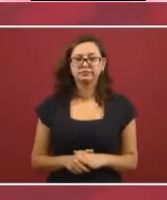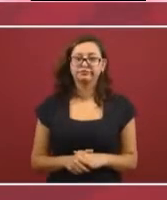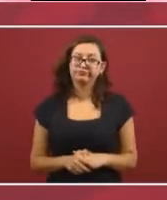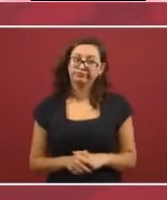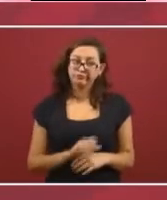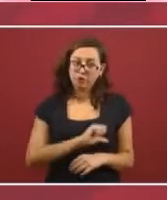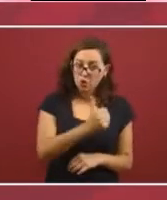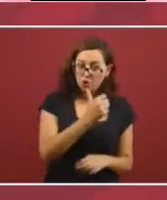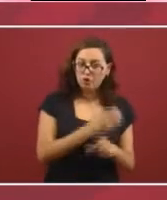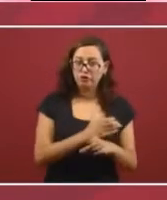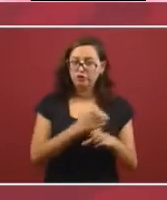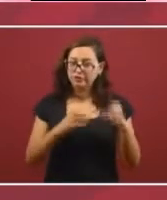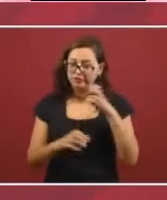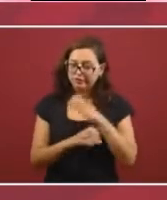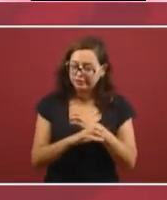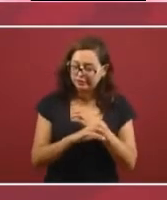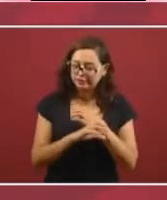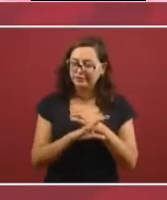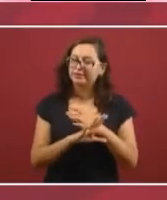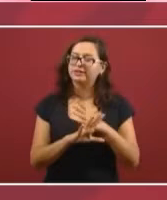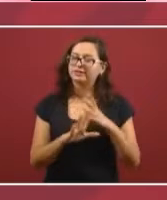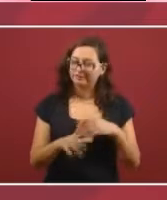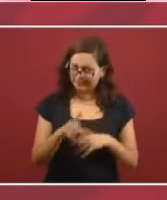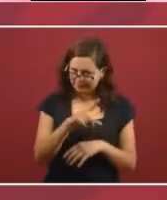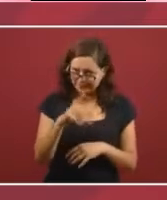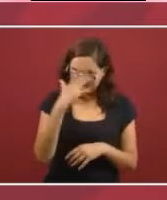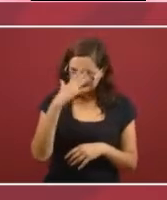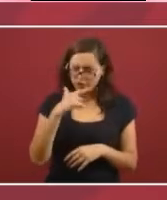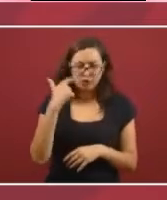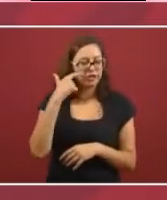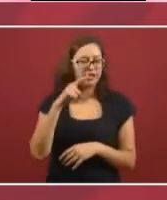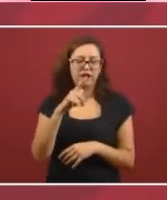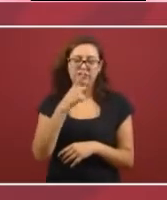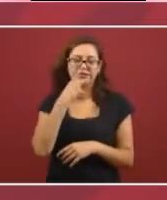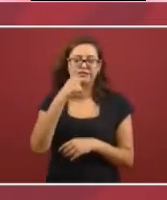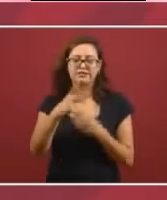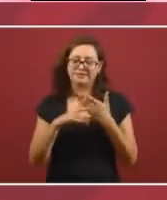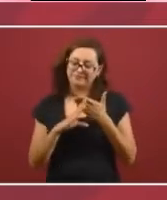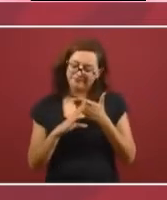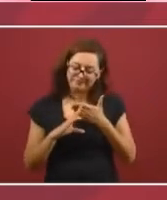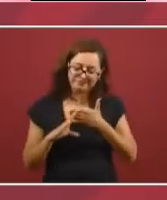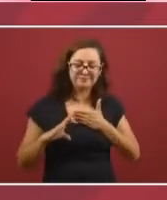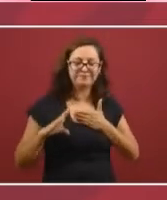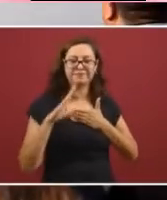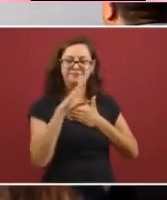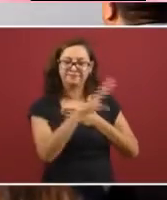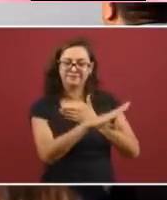to put aside certain things, and we don't want to talk about that.